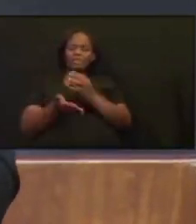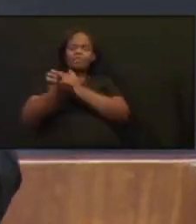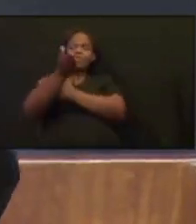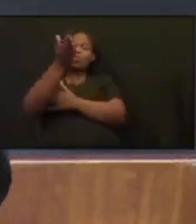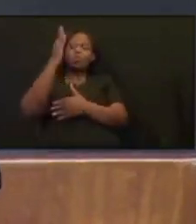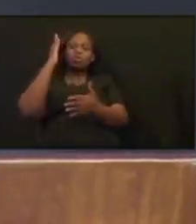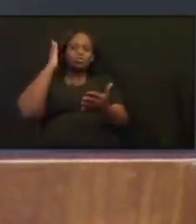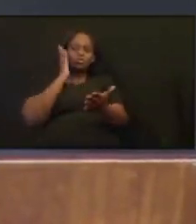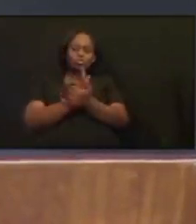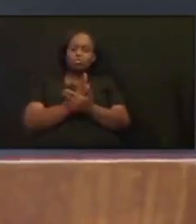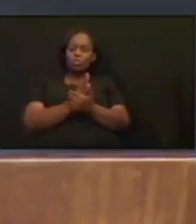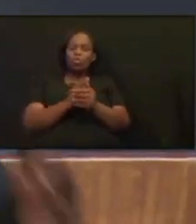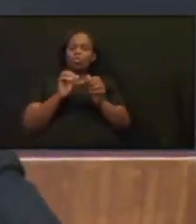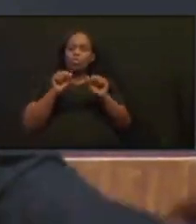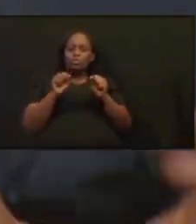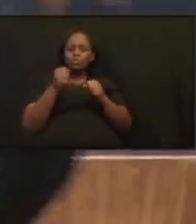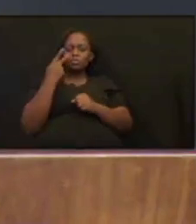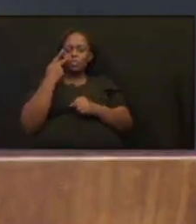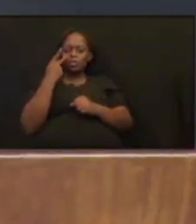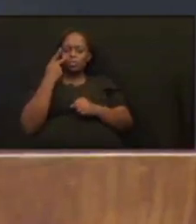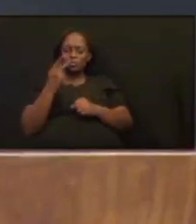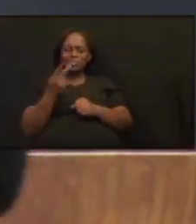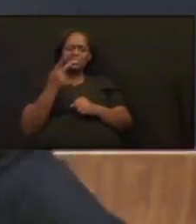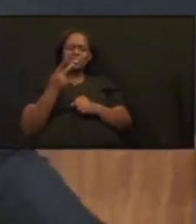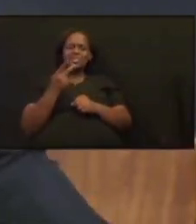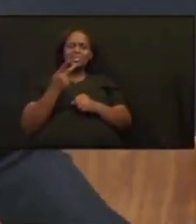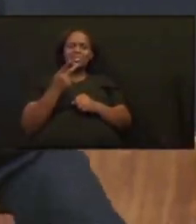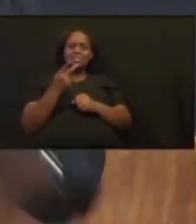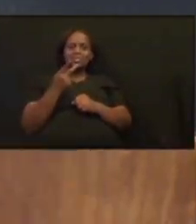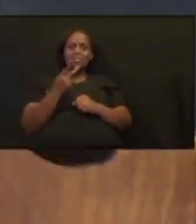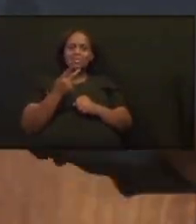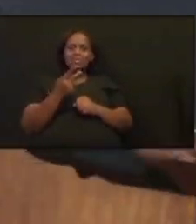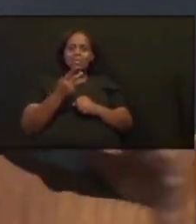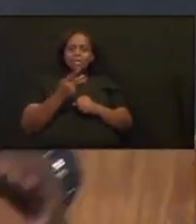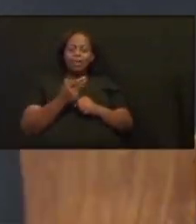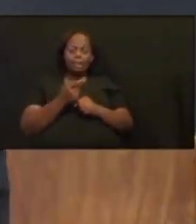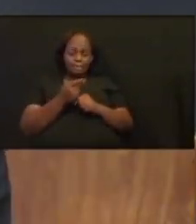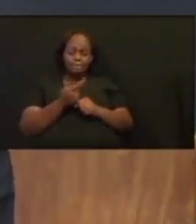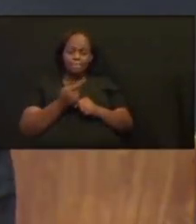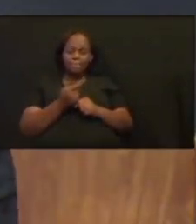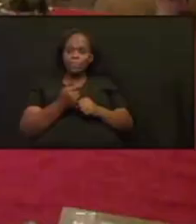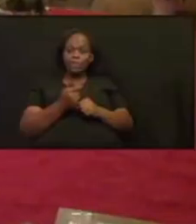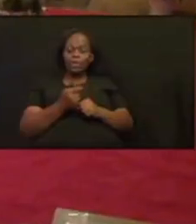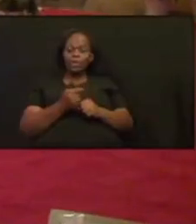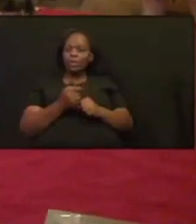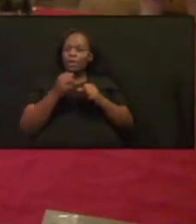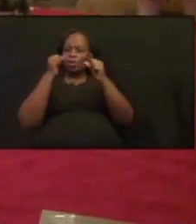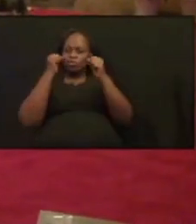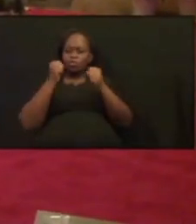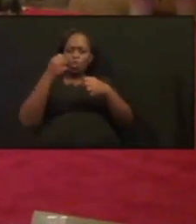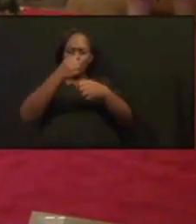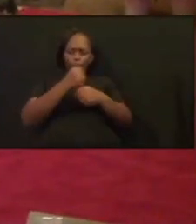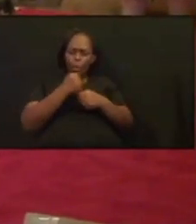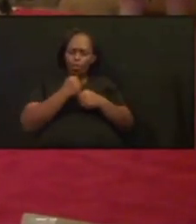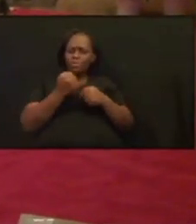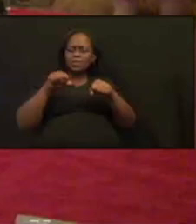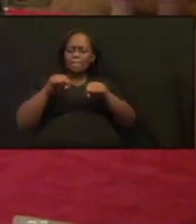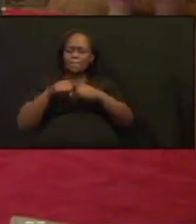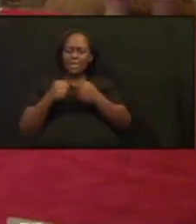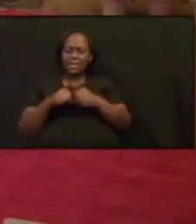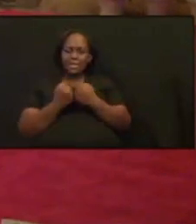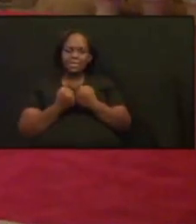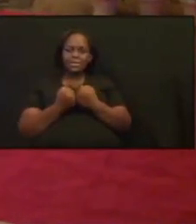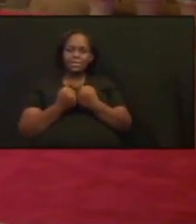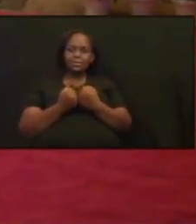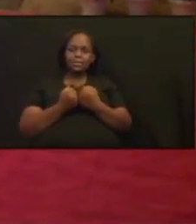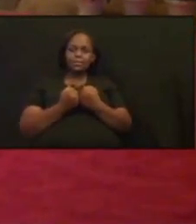all kinds of things, addictions and all kinds of strongholds break away from people so that they can soar and